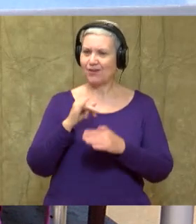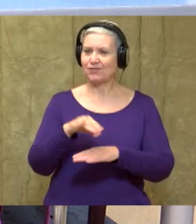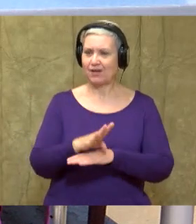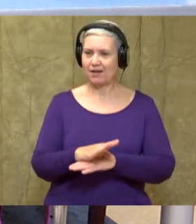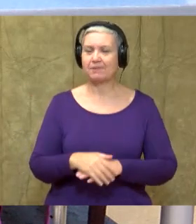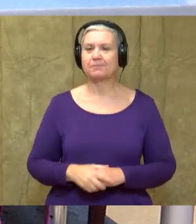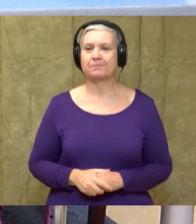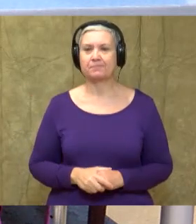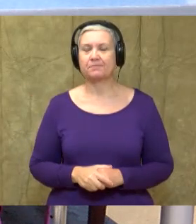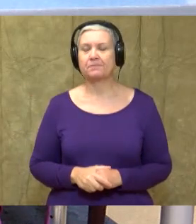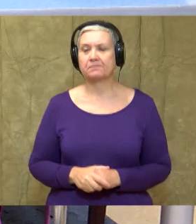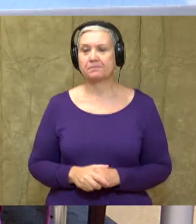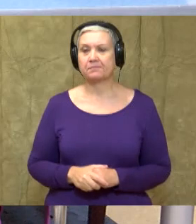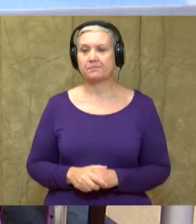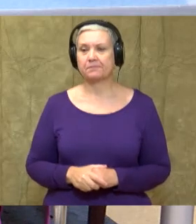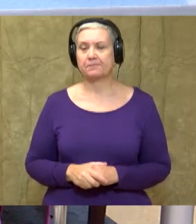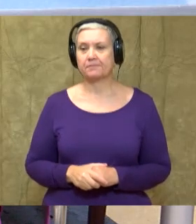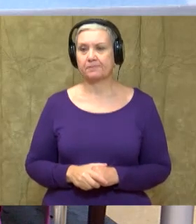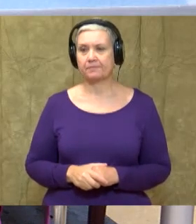Yes.